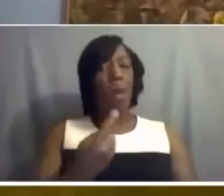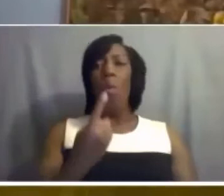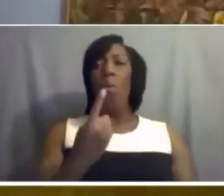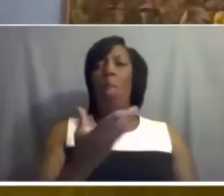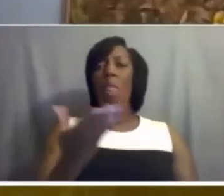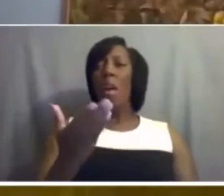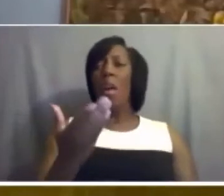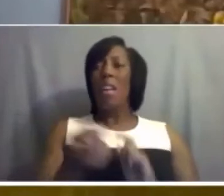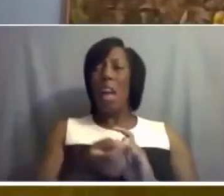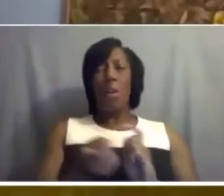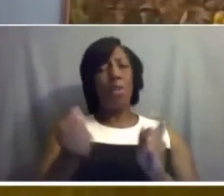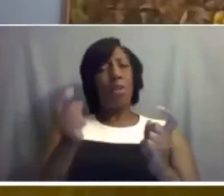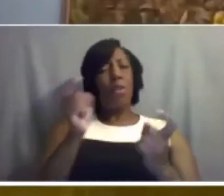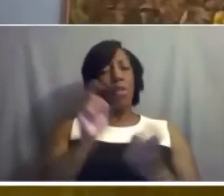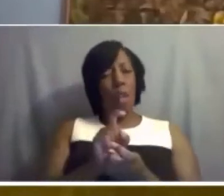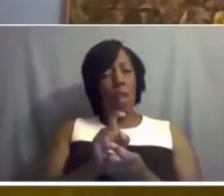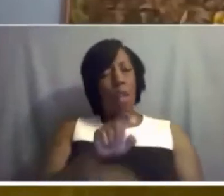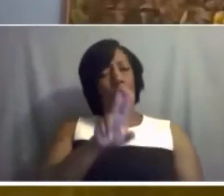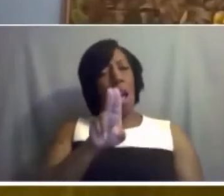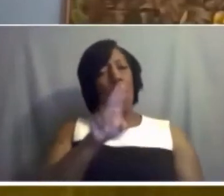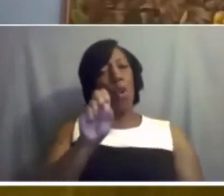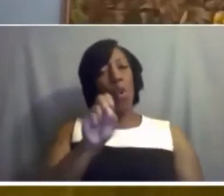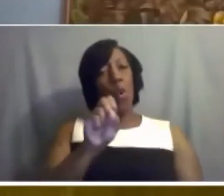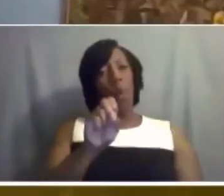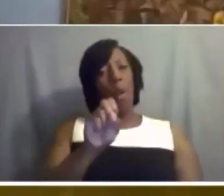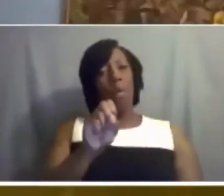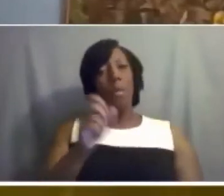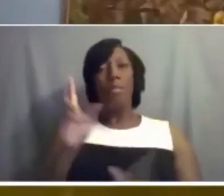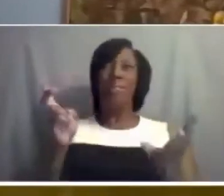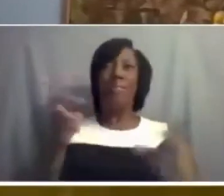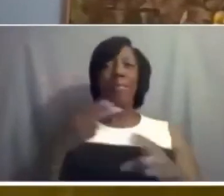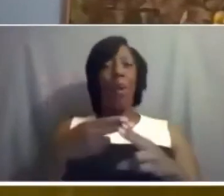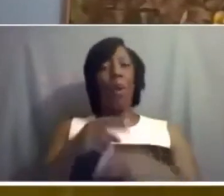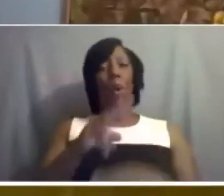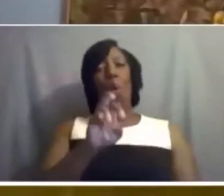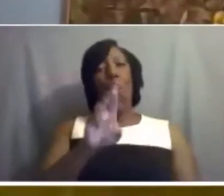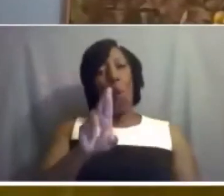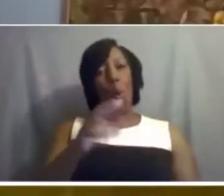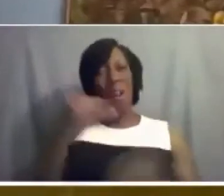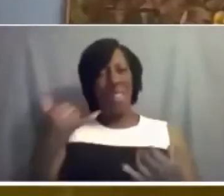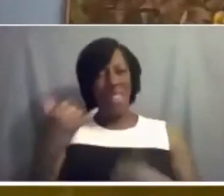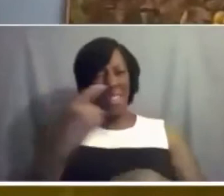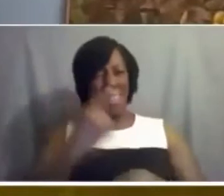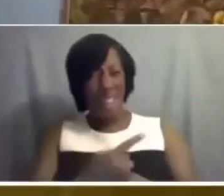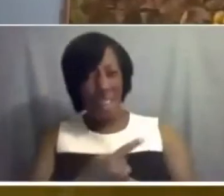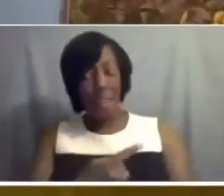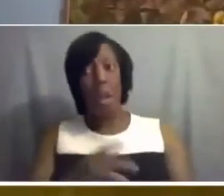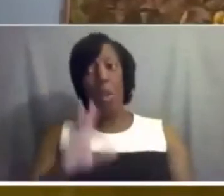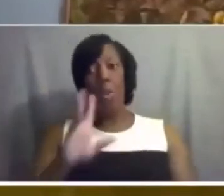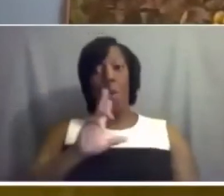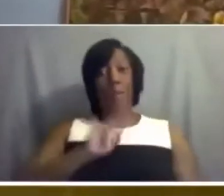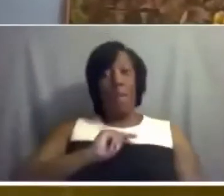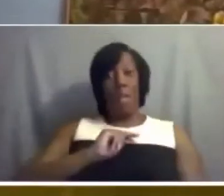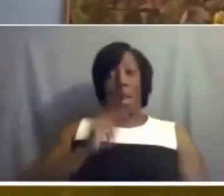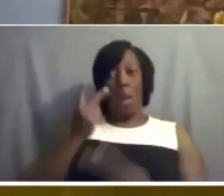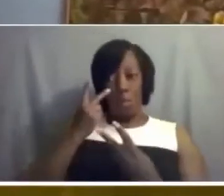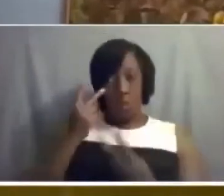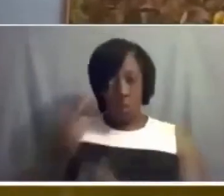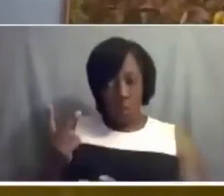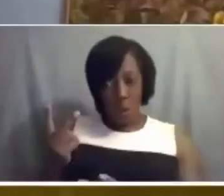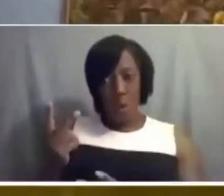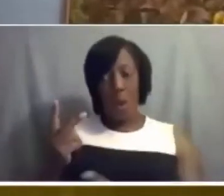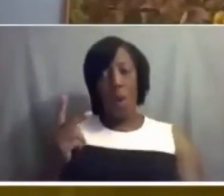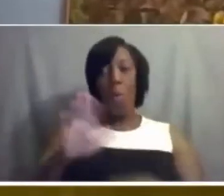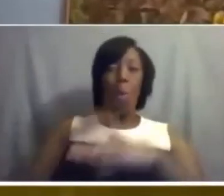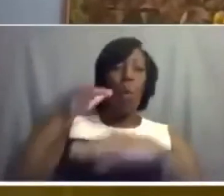of the way the US wages war these days. And that was learned from the time of Vietnam, because when you had a draft and you had so